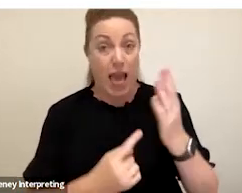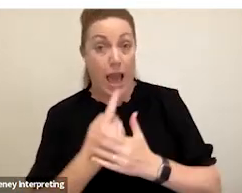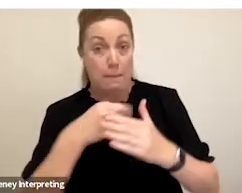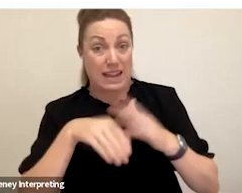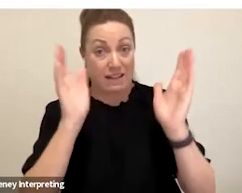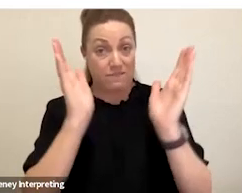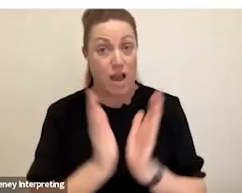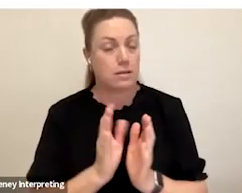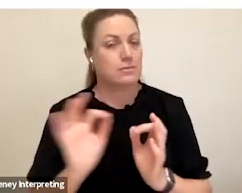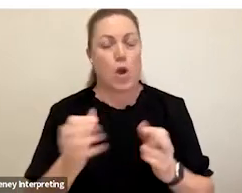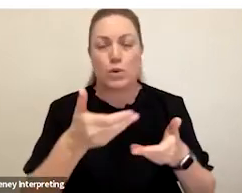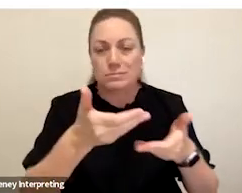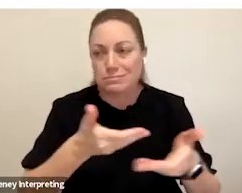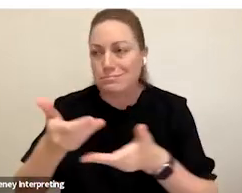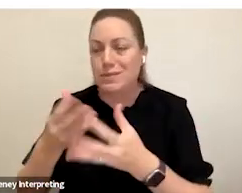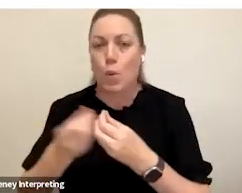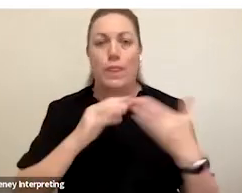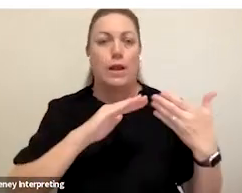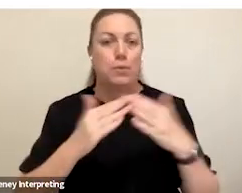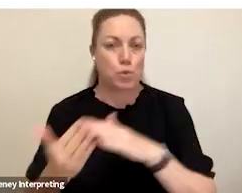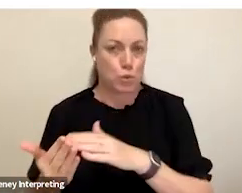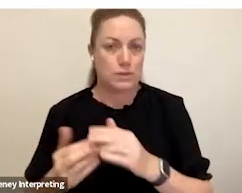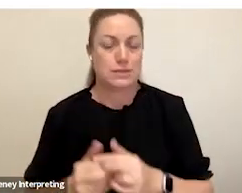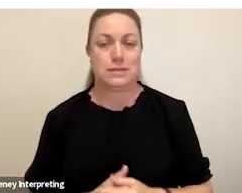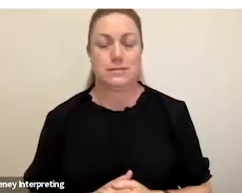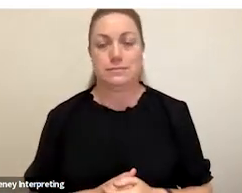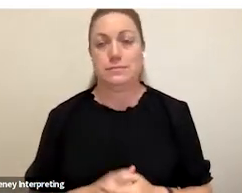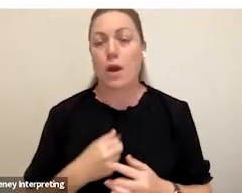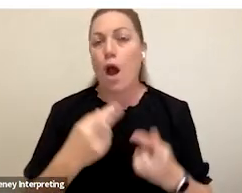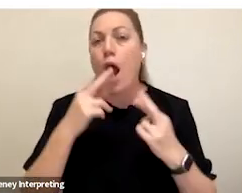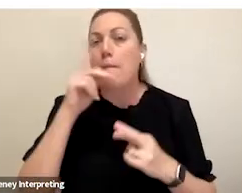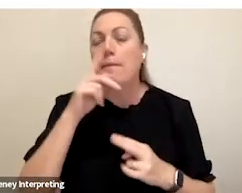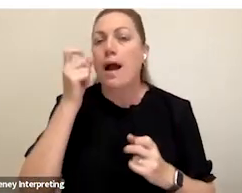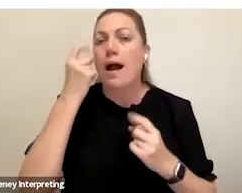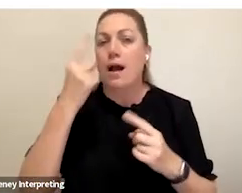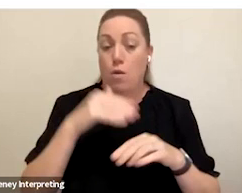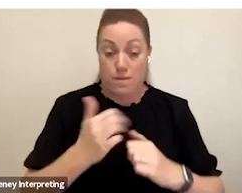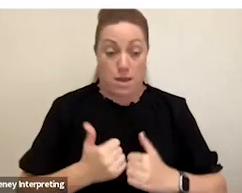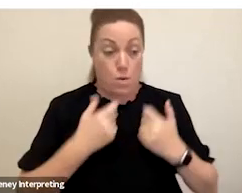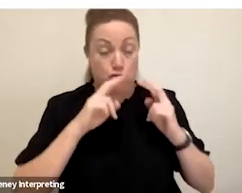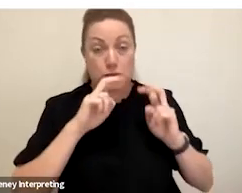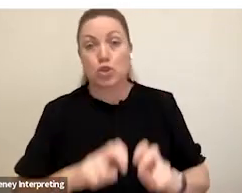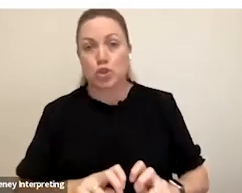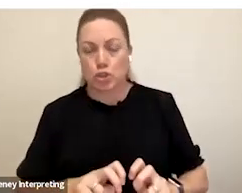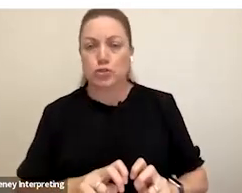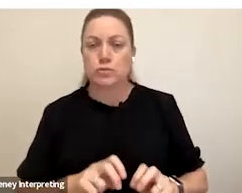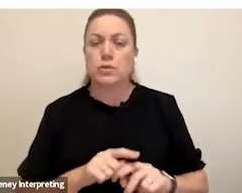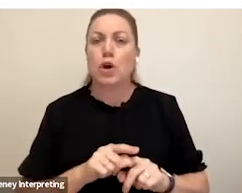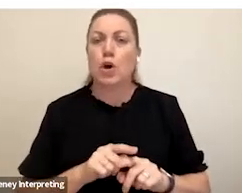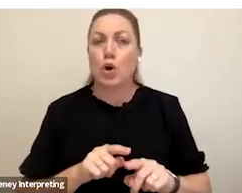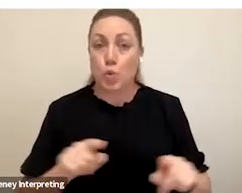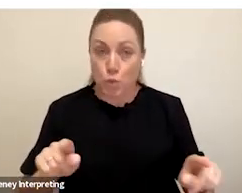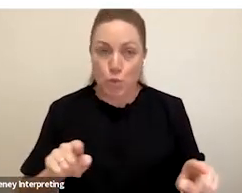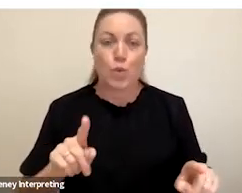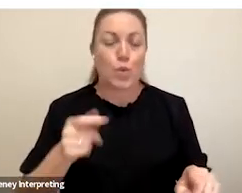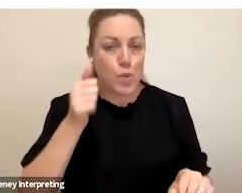in interactive processes with communities. So I hope what people will understand and know about our research to date is that you will find us